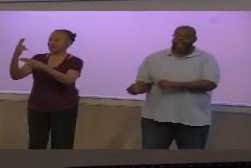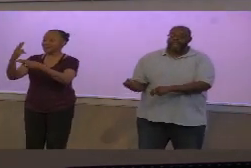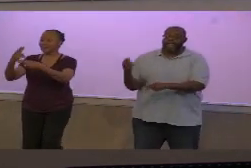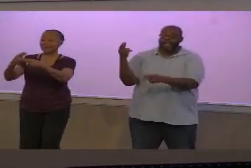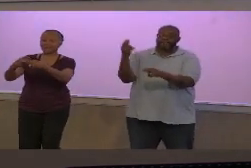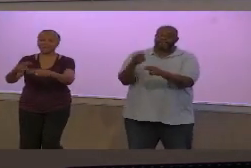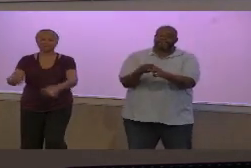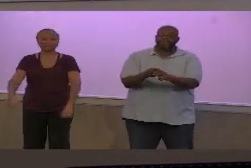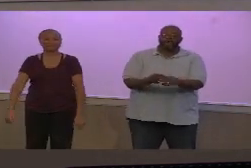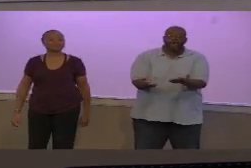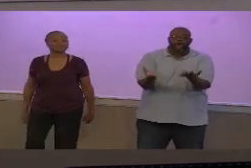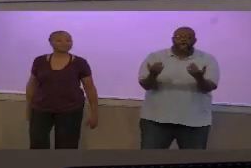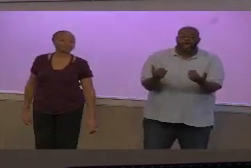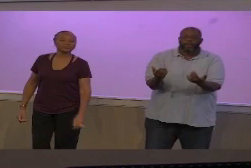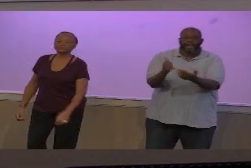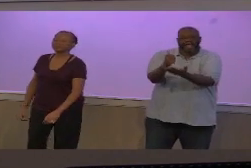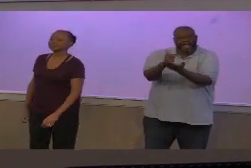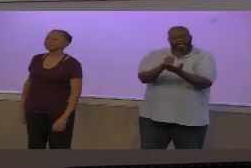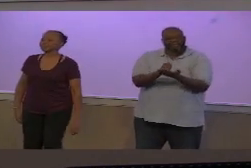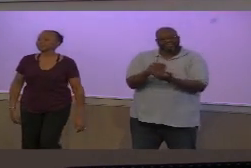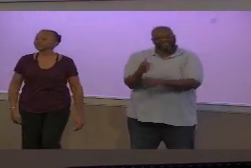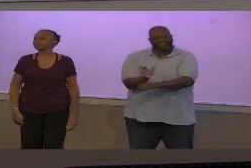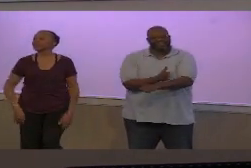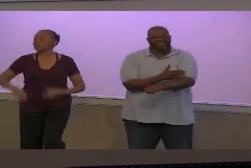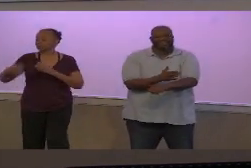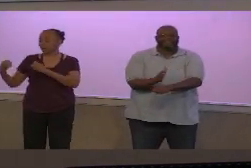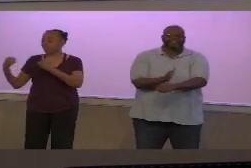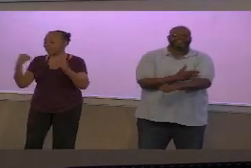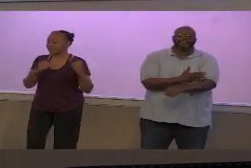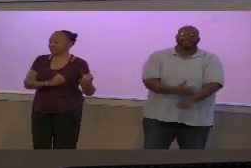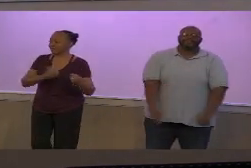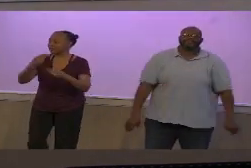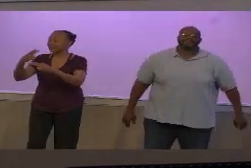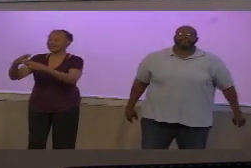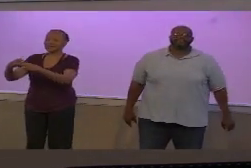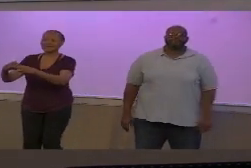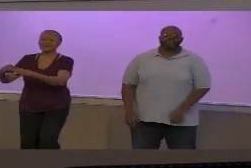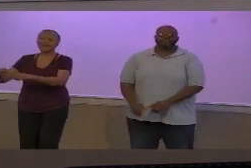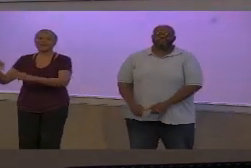your name. Come on and help me say, there is